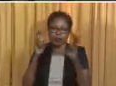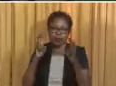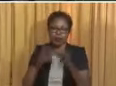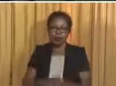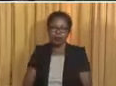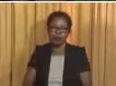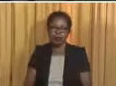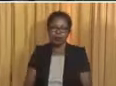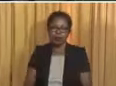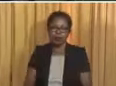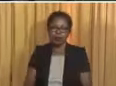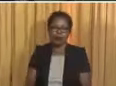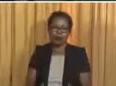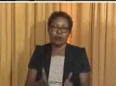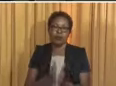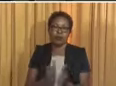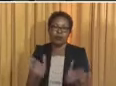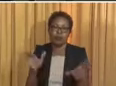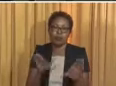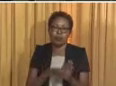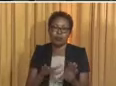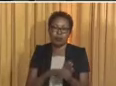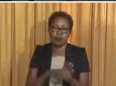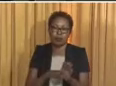which is public participation.